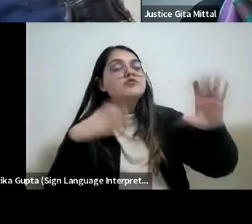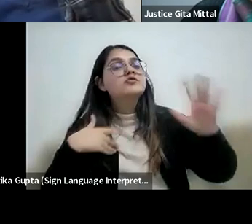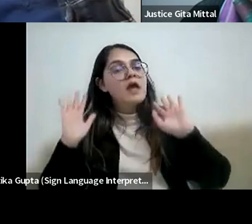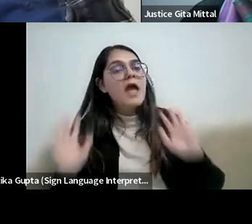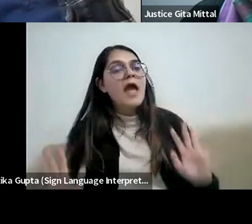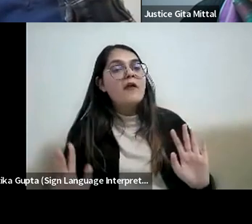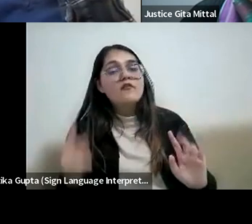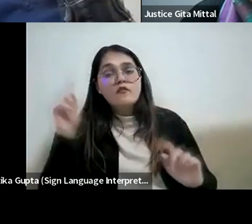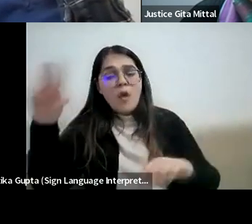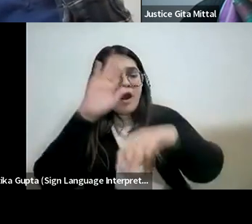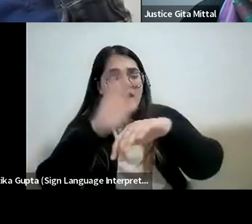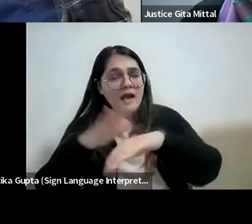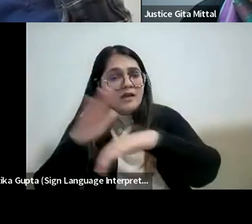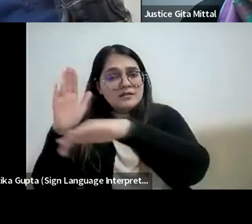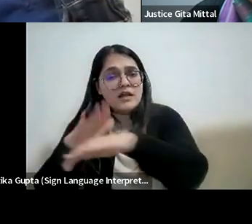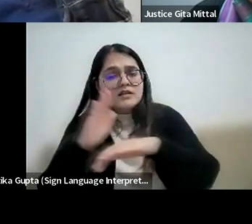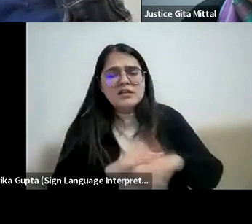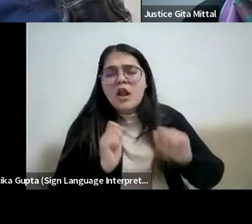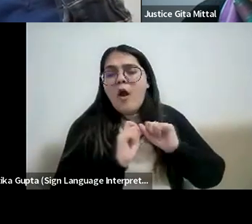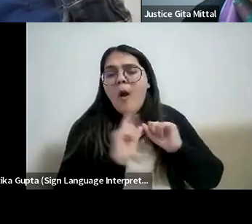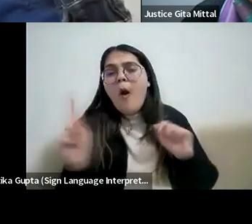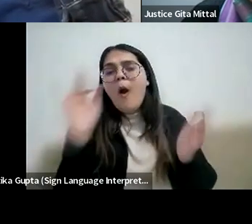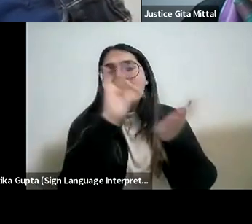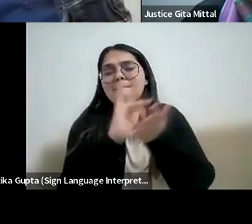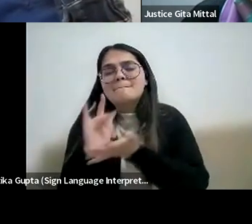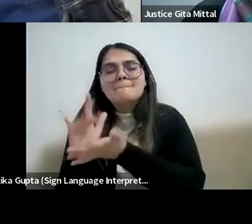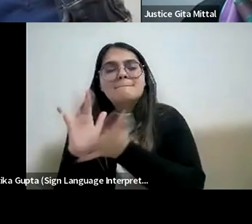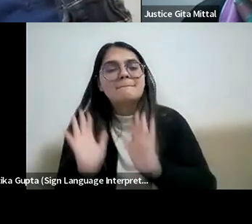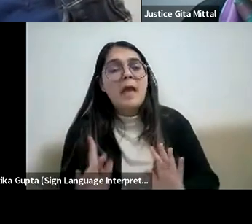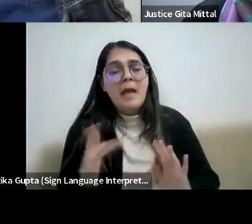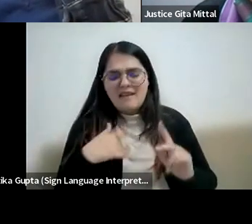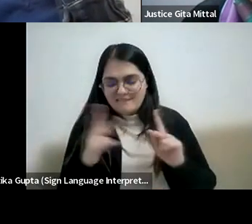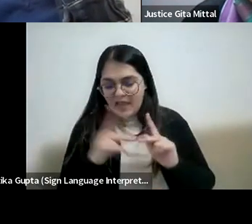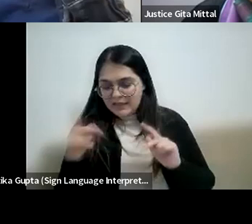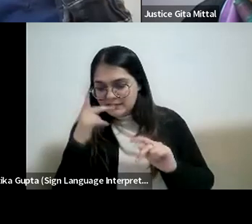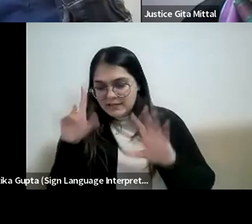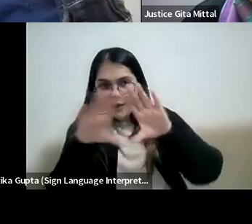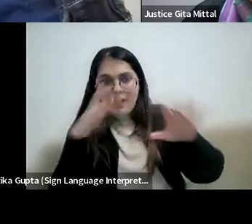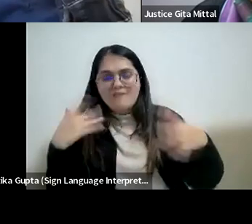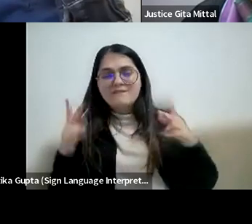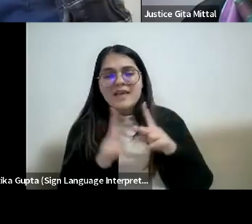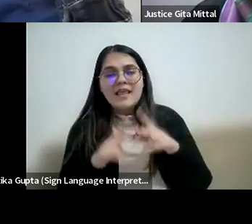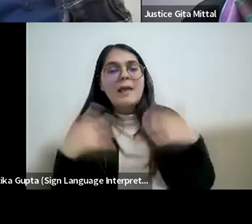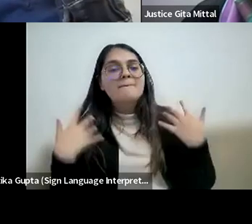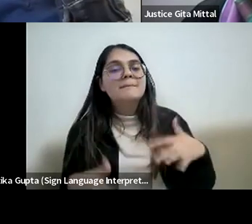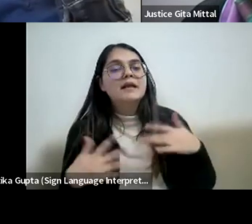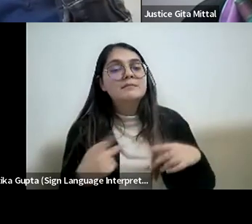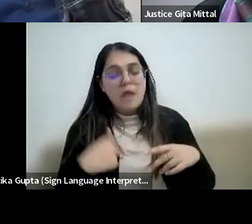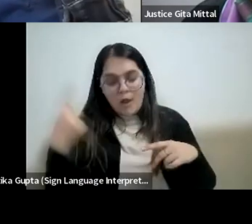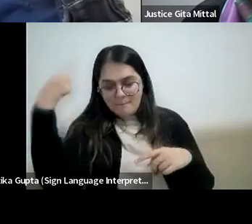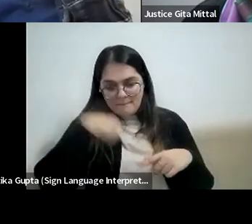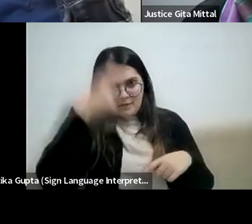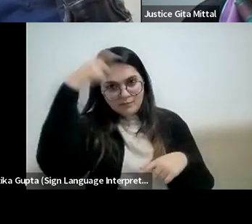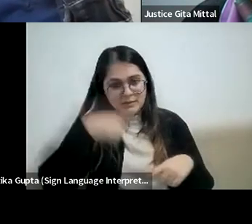it touches every aspect of our lives. So something so precious. We should ready ourselves, we